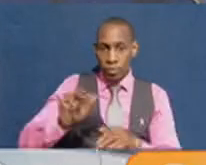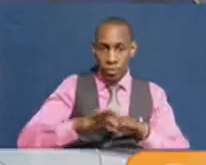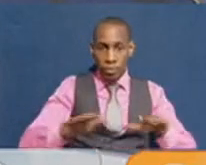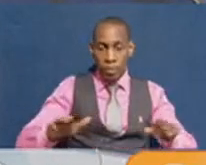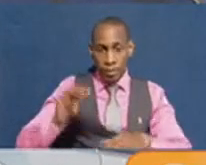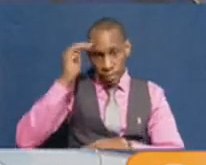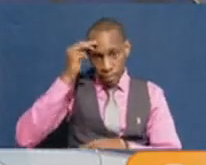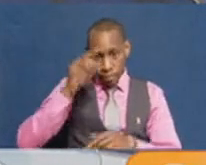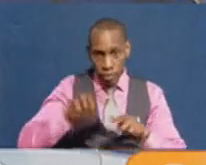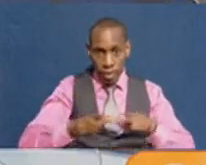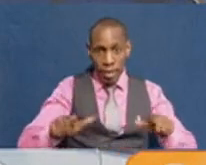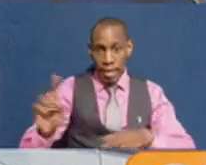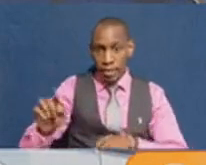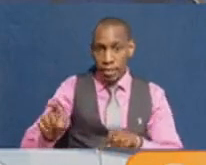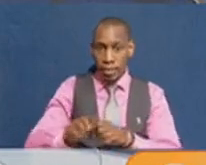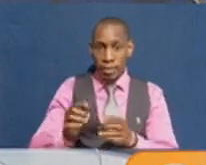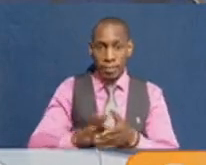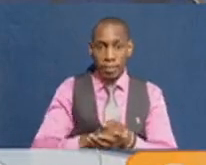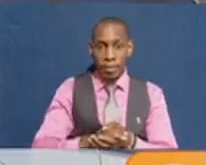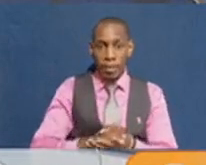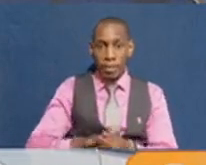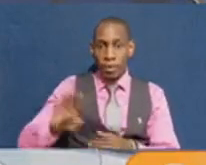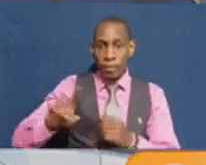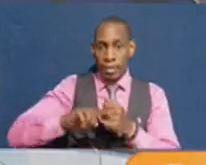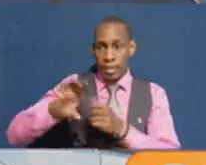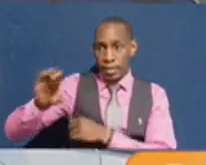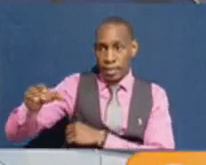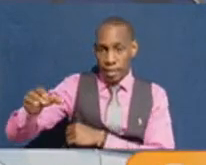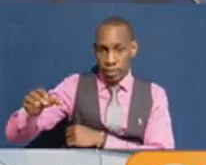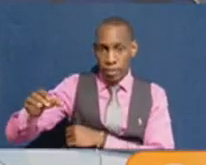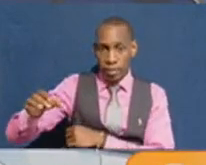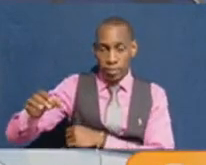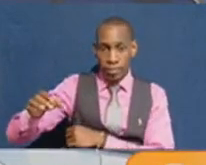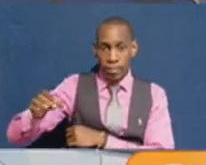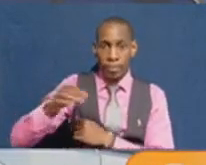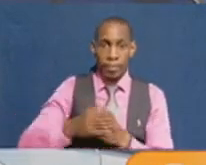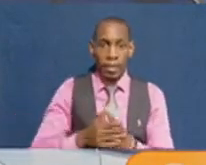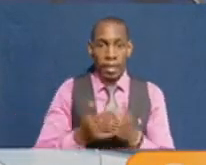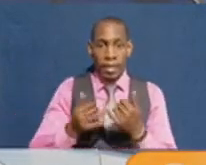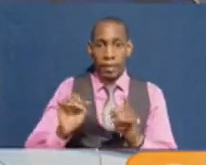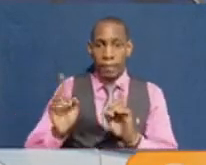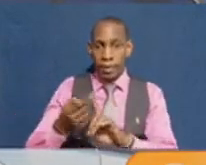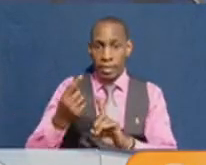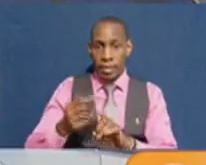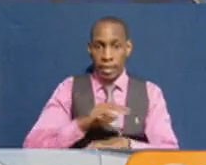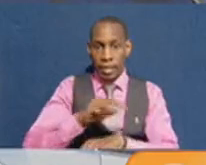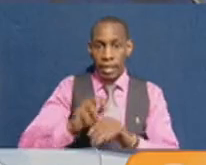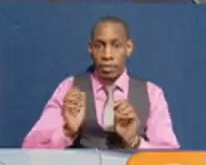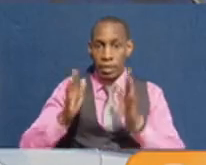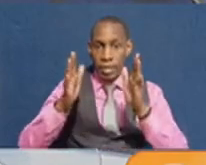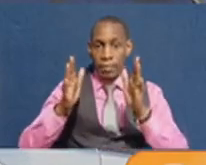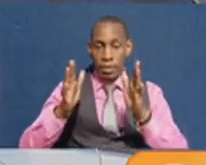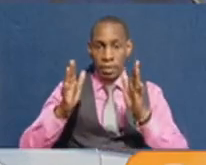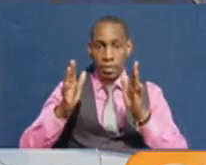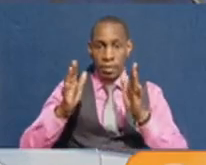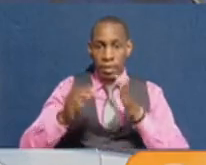Langata here in Nairobi and across the remaining 46 counties in the country, will be the first national event to be